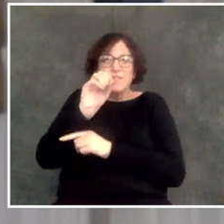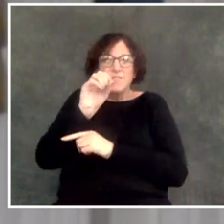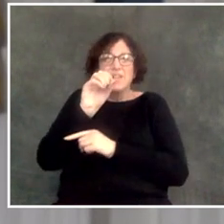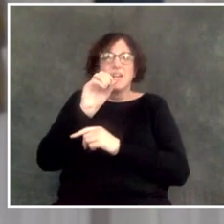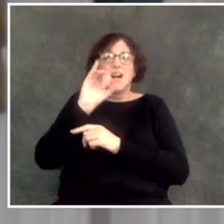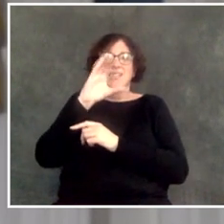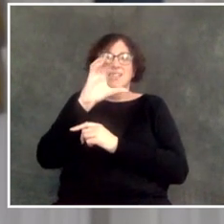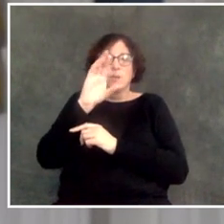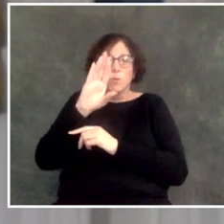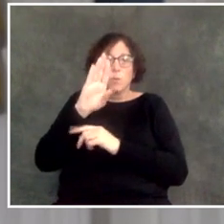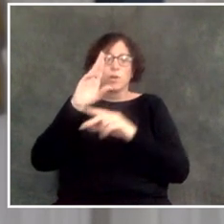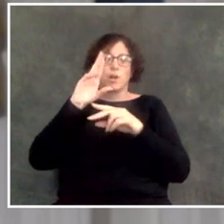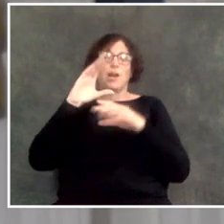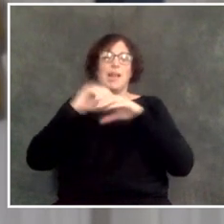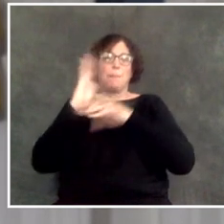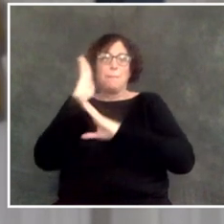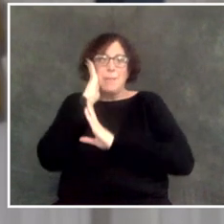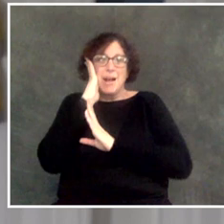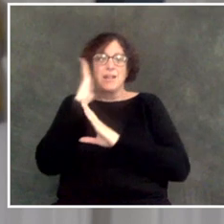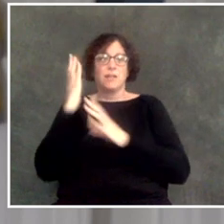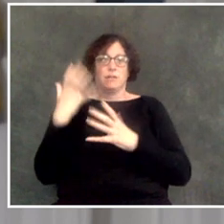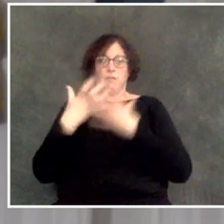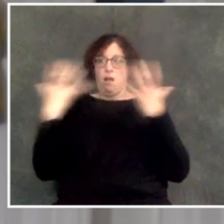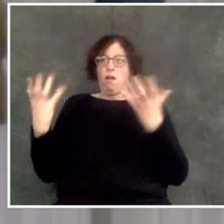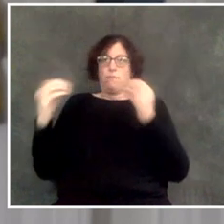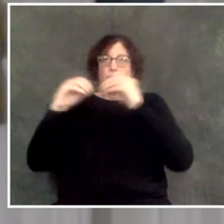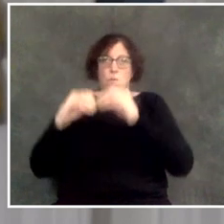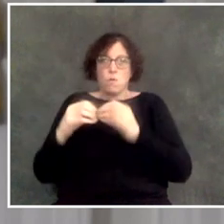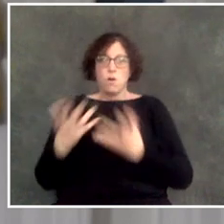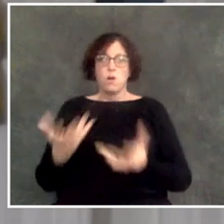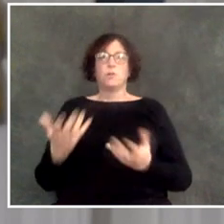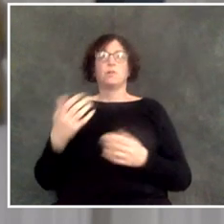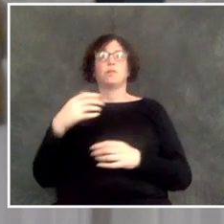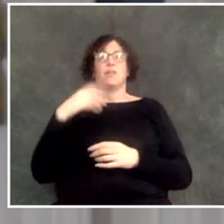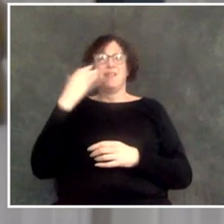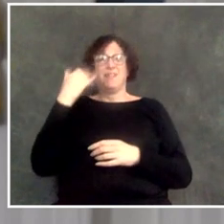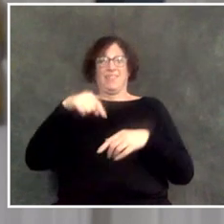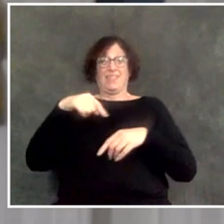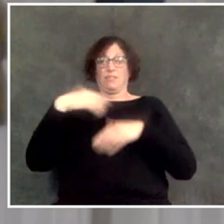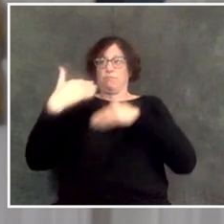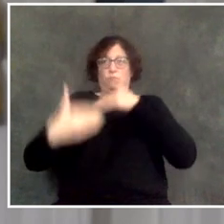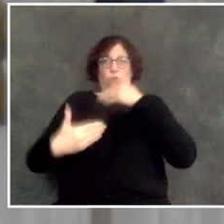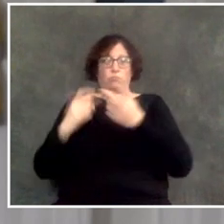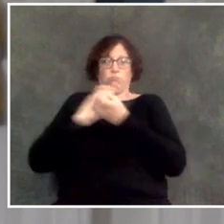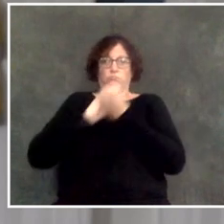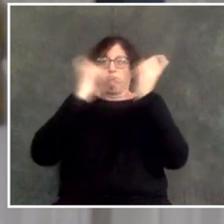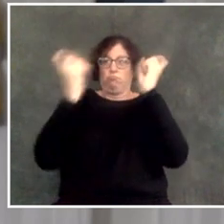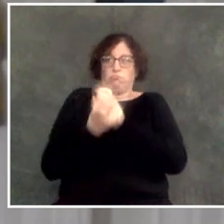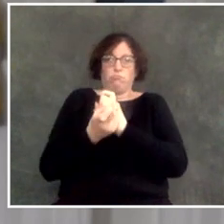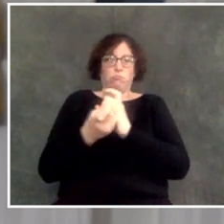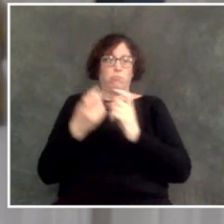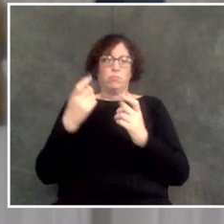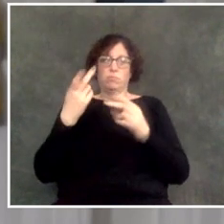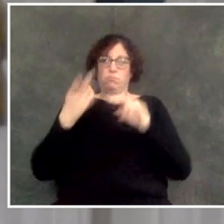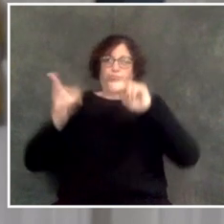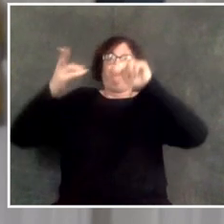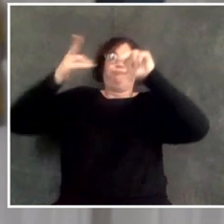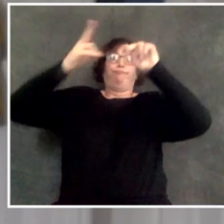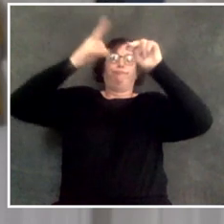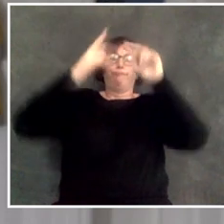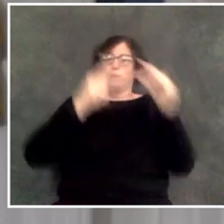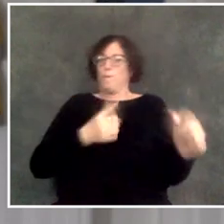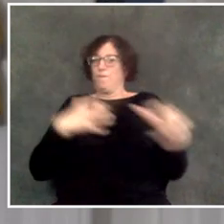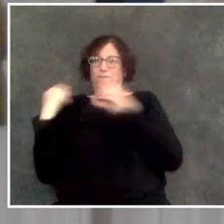ventilators. And the level of intensity of staff needed to care for somebody who's on a